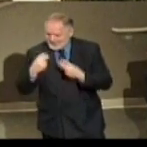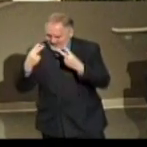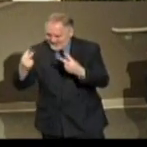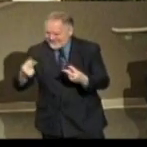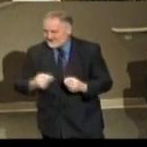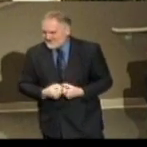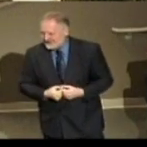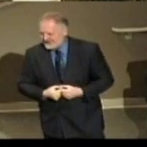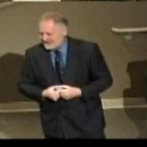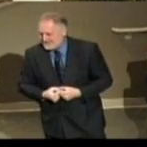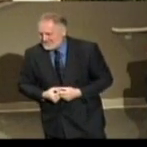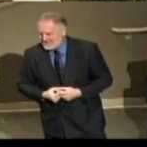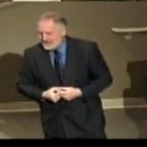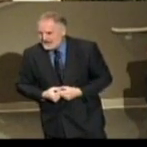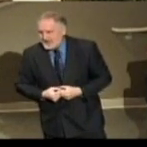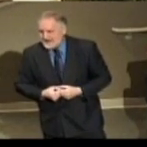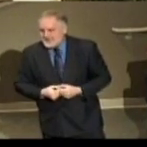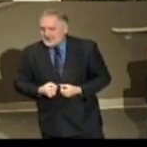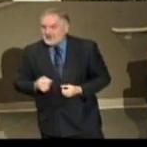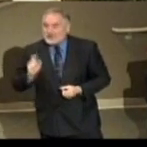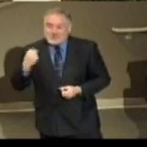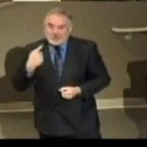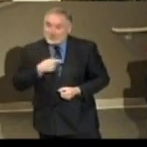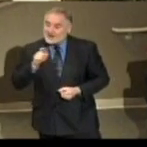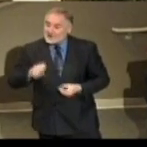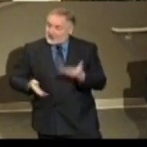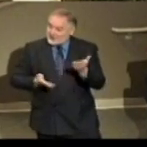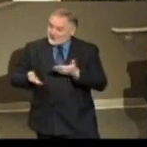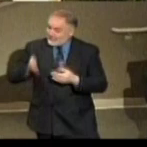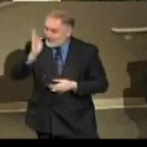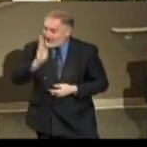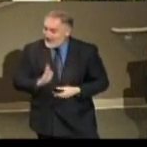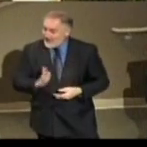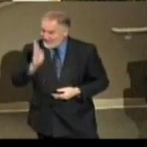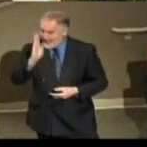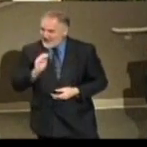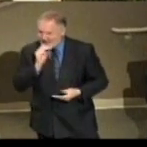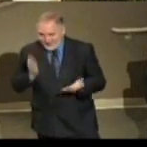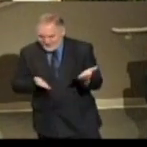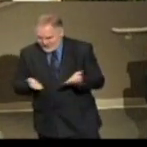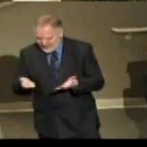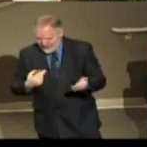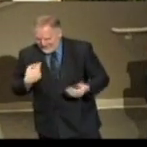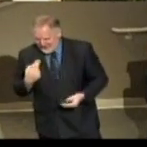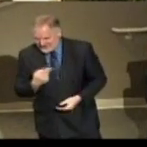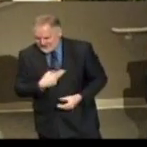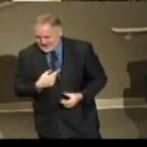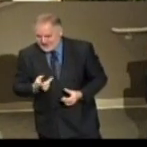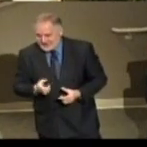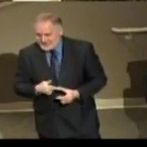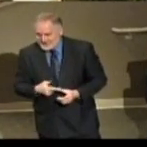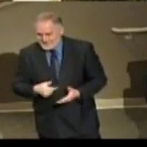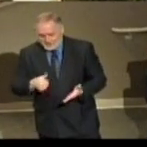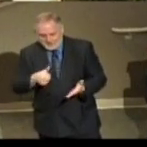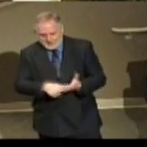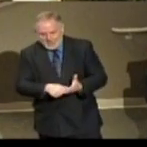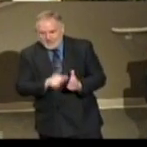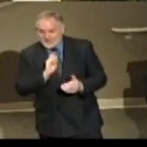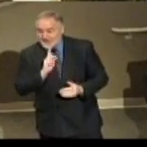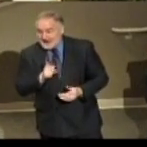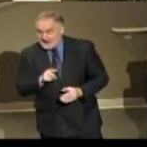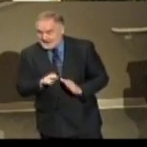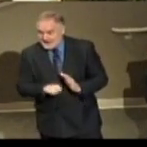sight and you serving God. The first mark of reality in any of our